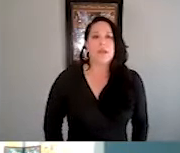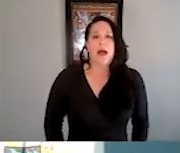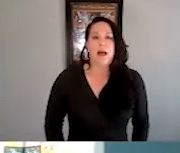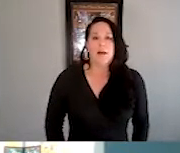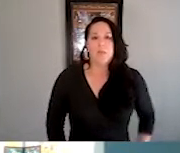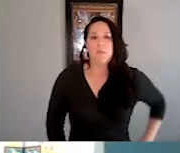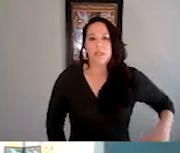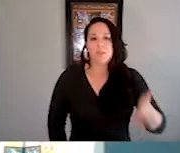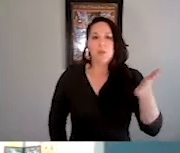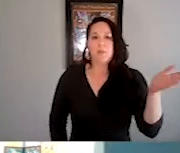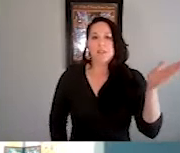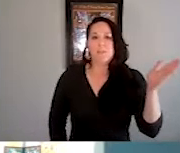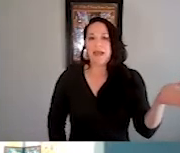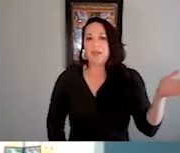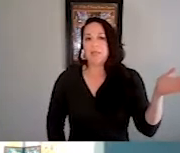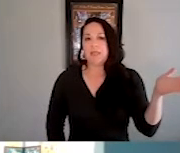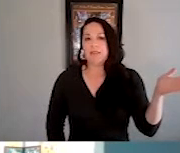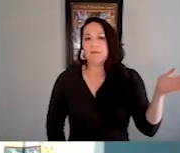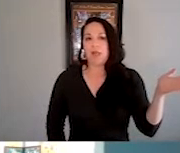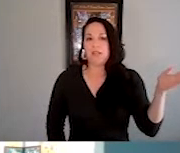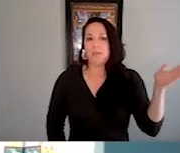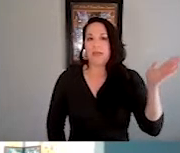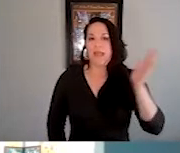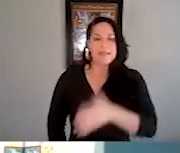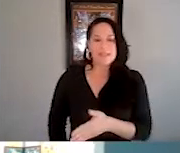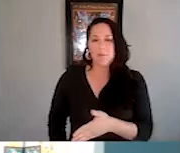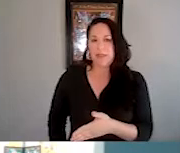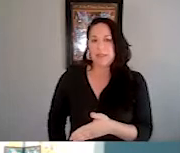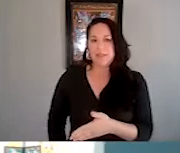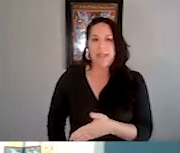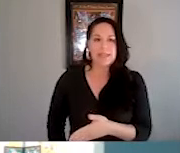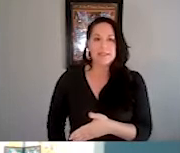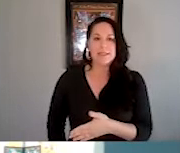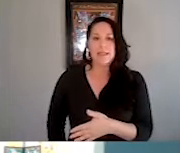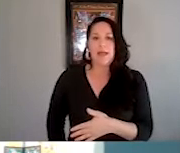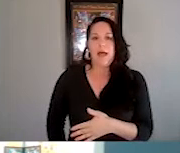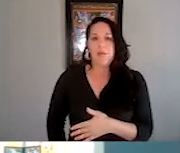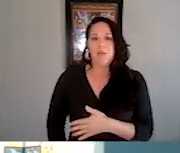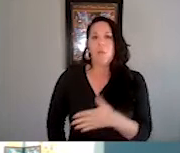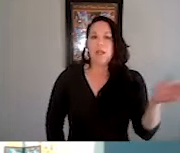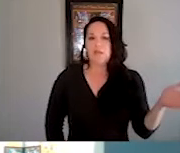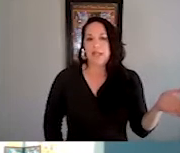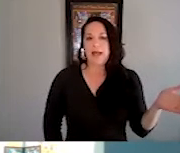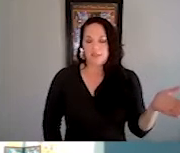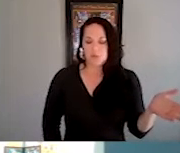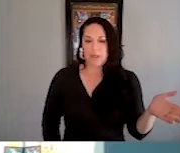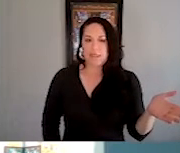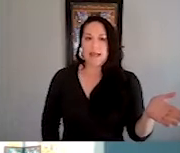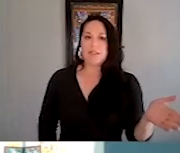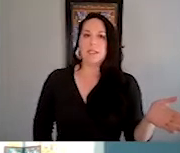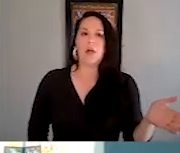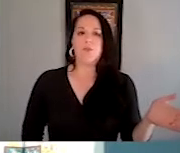youth. Must be 21 to buy vape and nicotine products, but 18 to buy Delta-8. In one of their towns